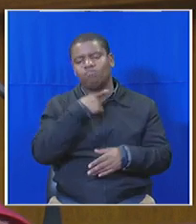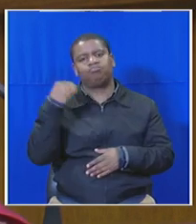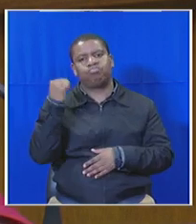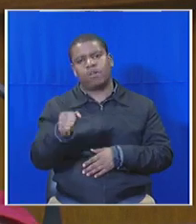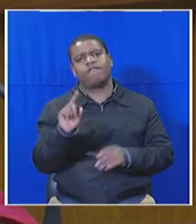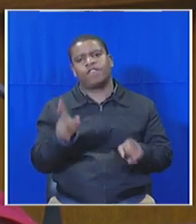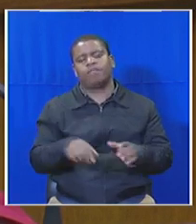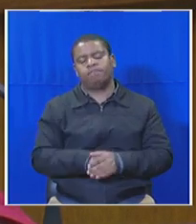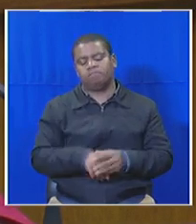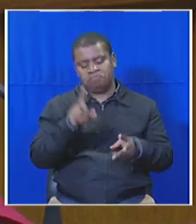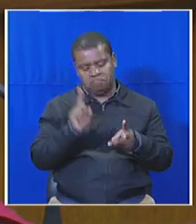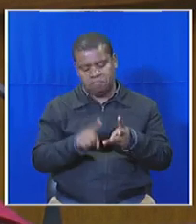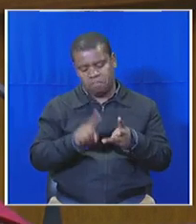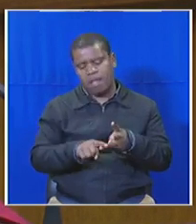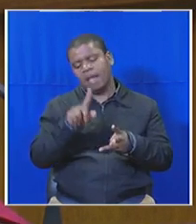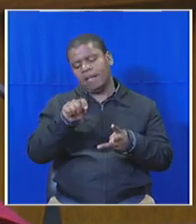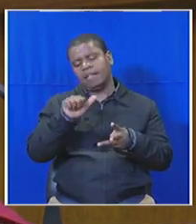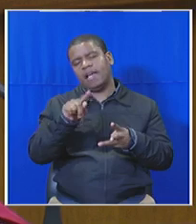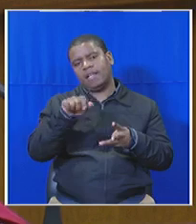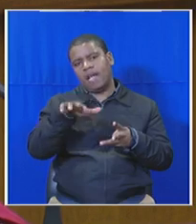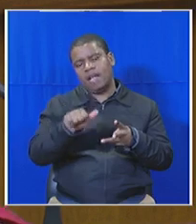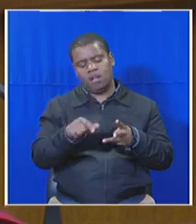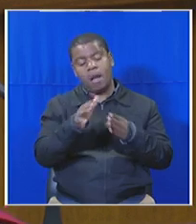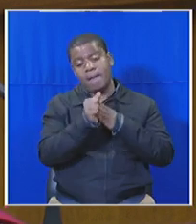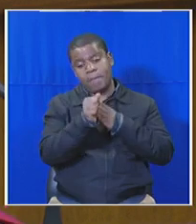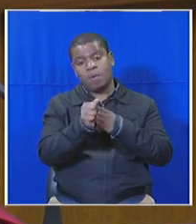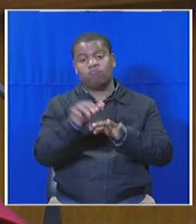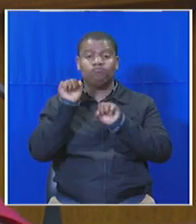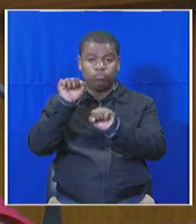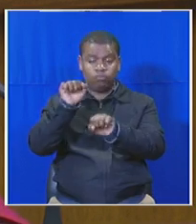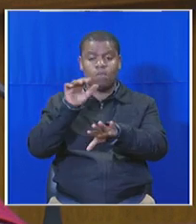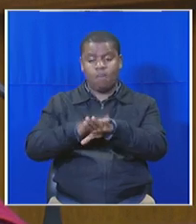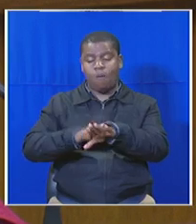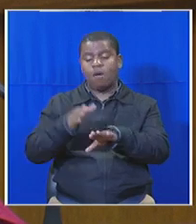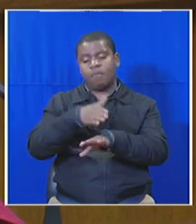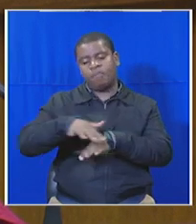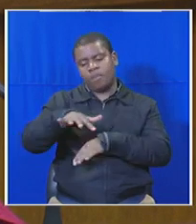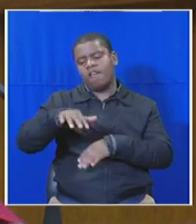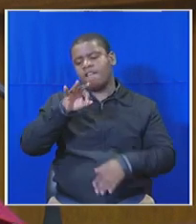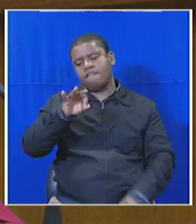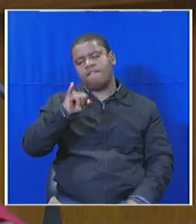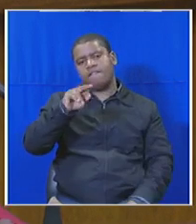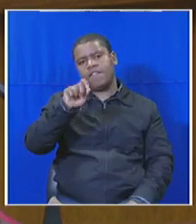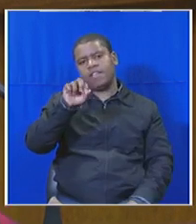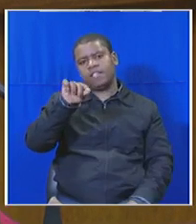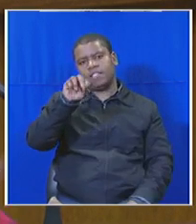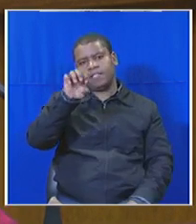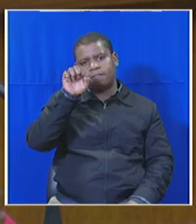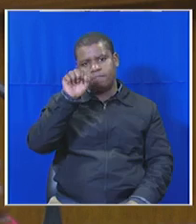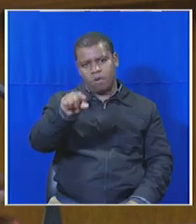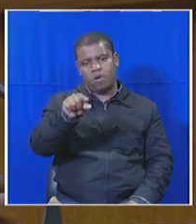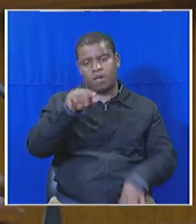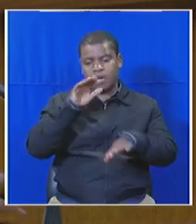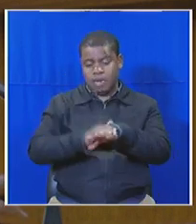Andrew Statane led a service delivery protest in Fixbeck, it was the police who were used